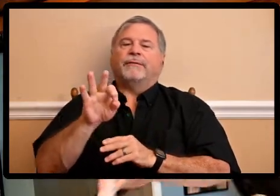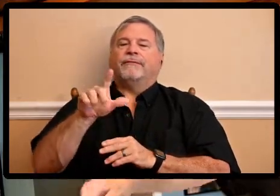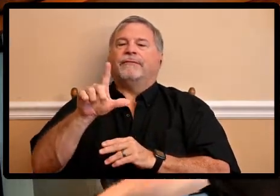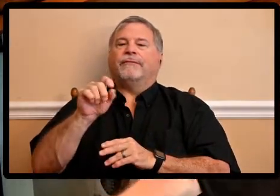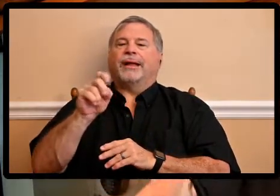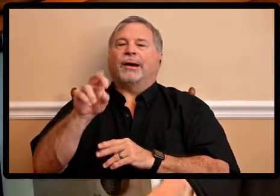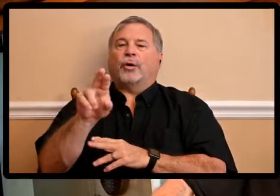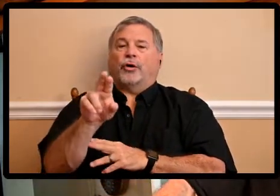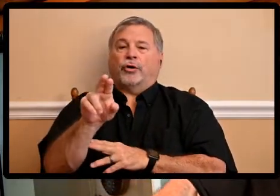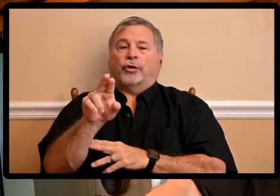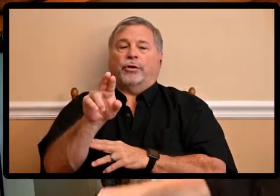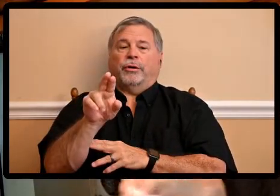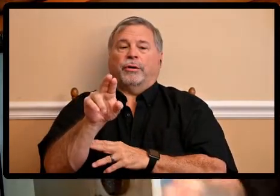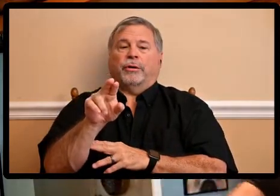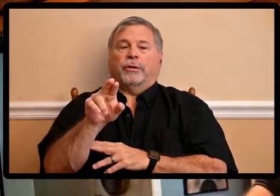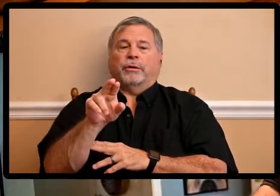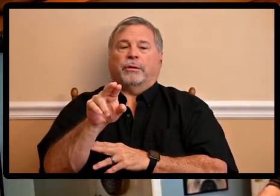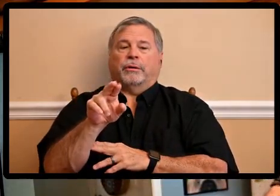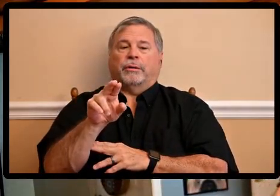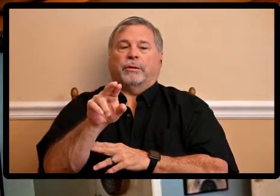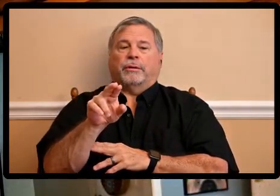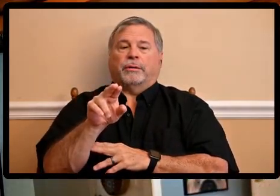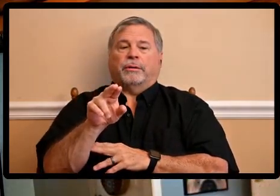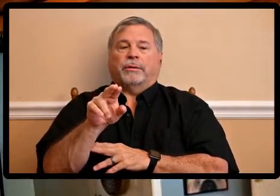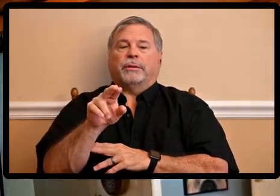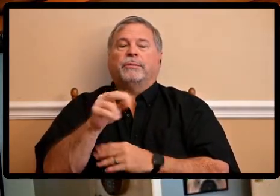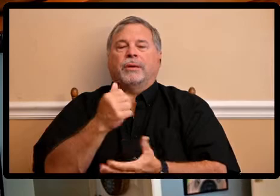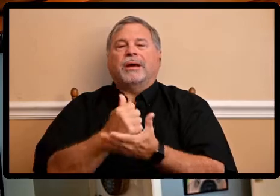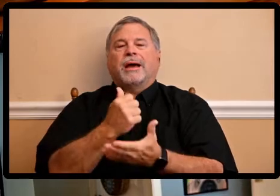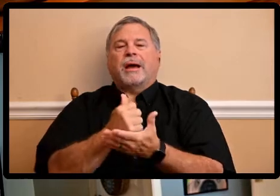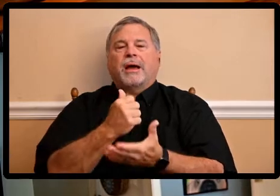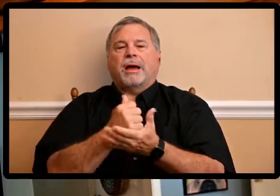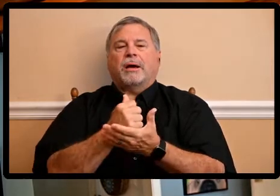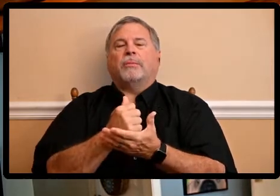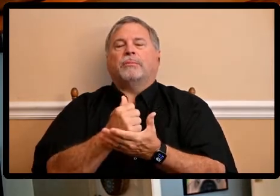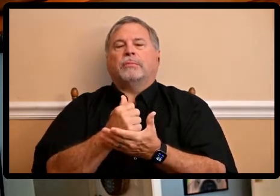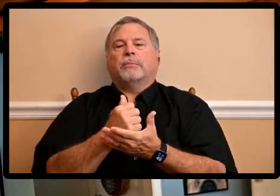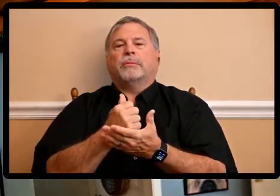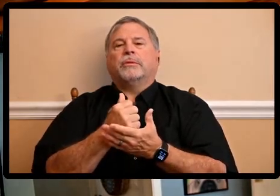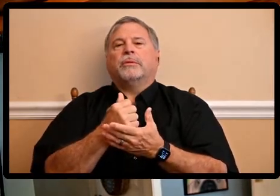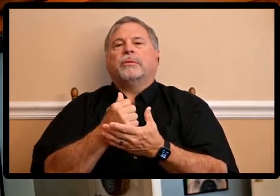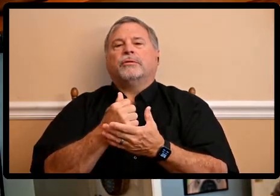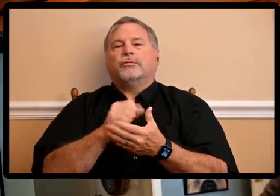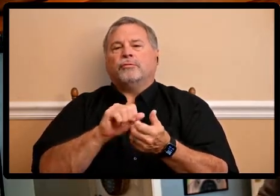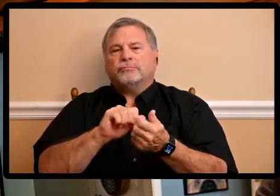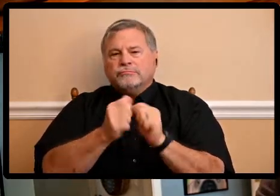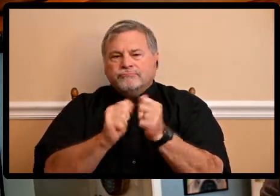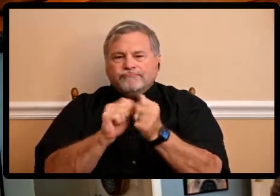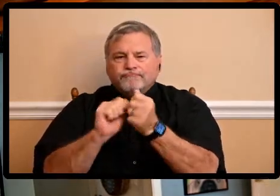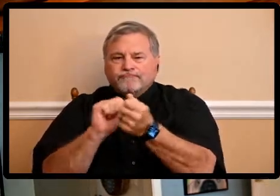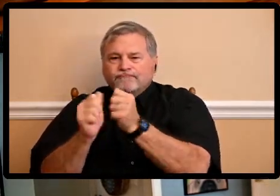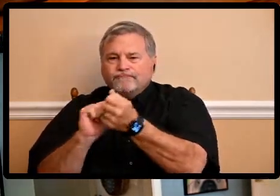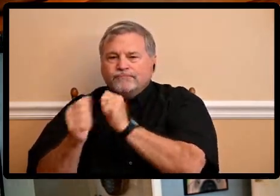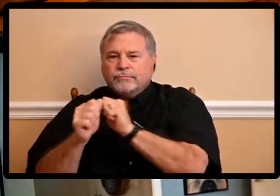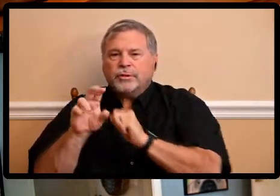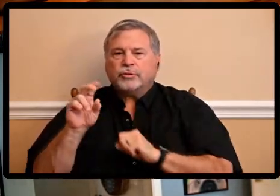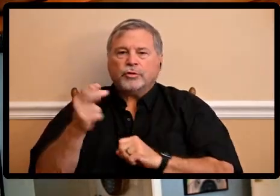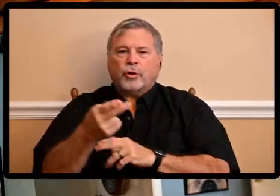of flour on it, and this will help us be able to manipulate the dough when it comes